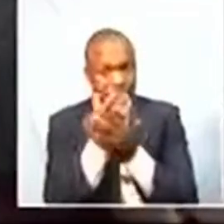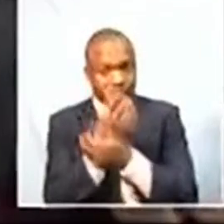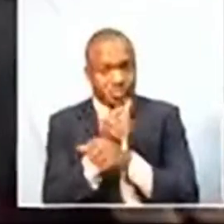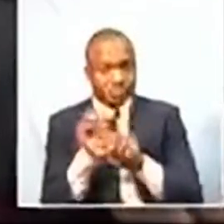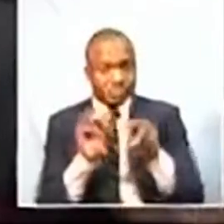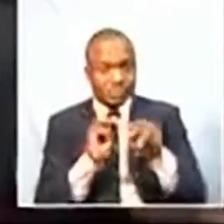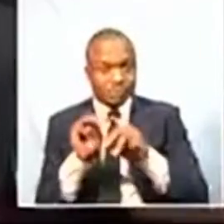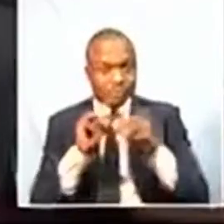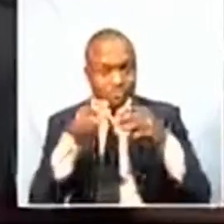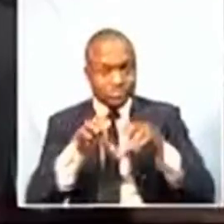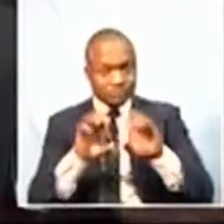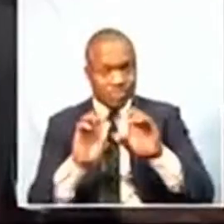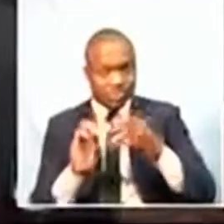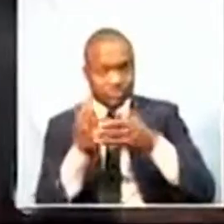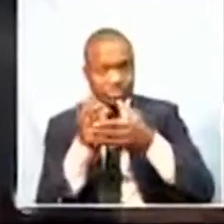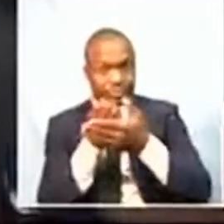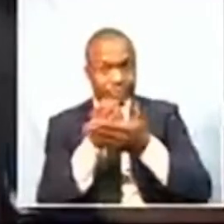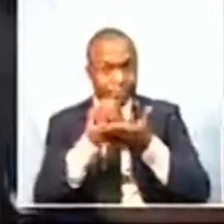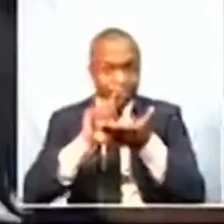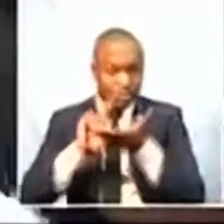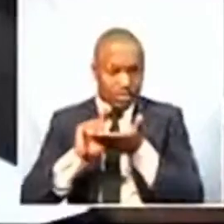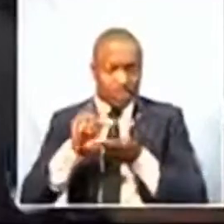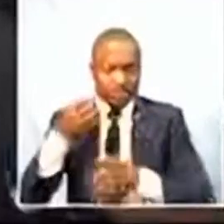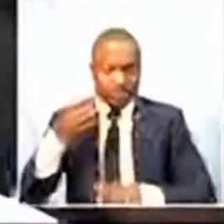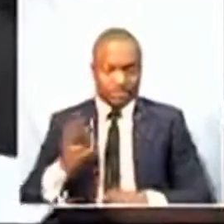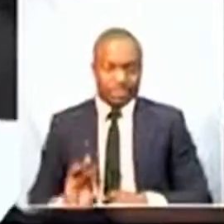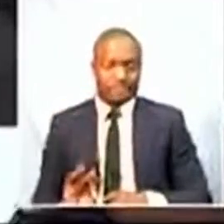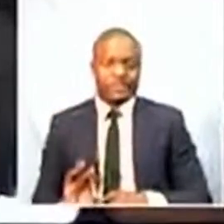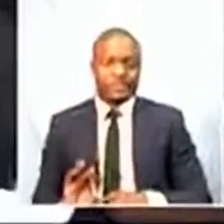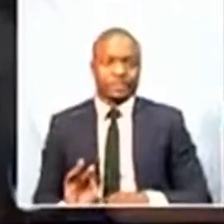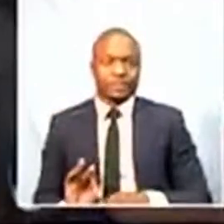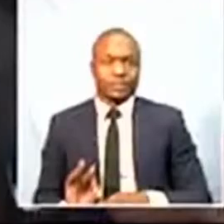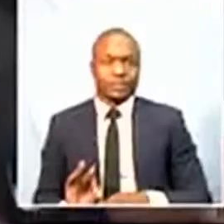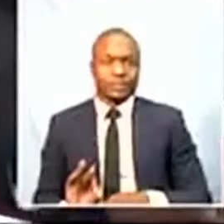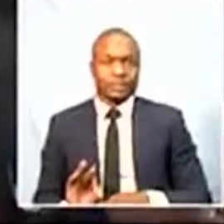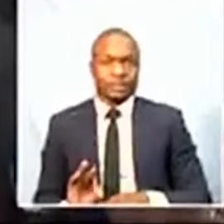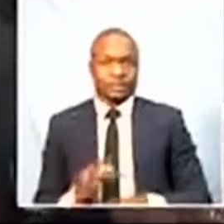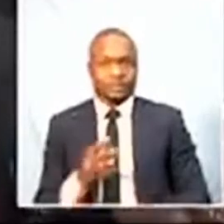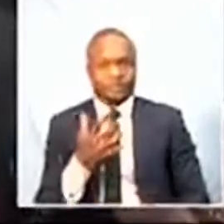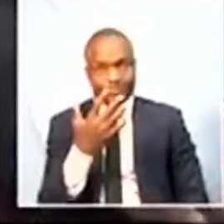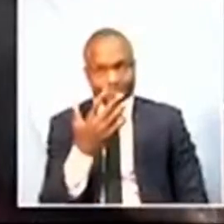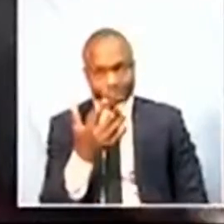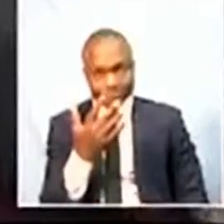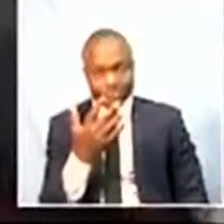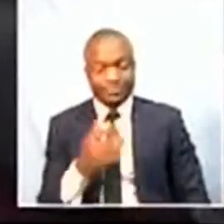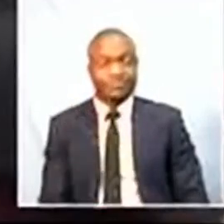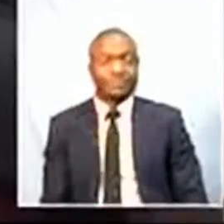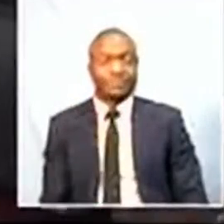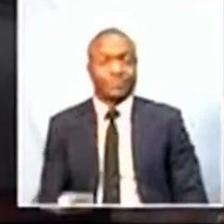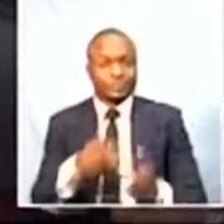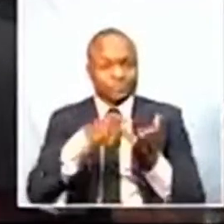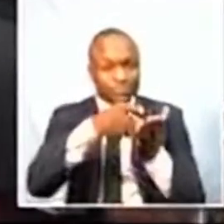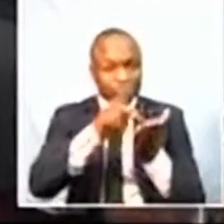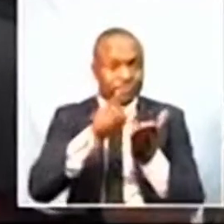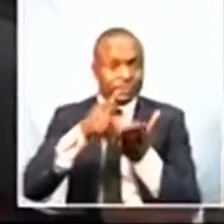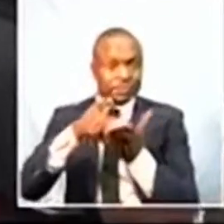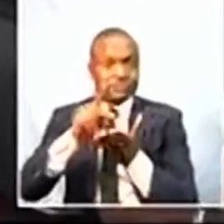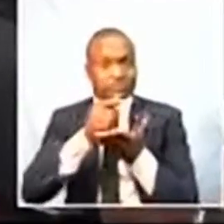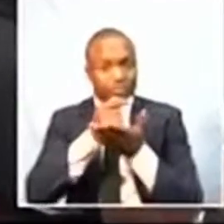will continue engaging loan beneficiaries. 5, payment of grants